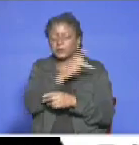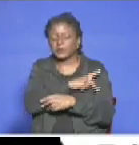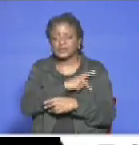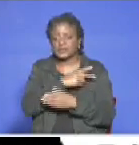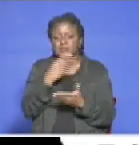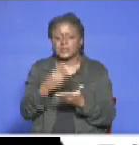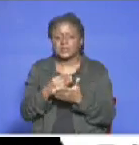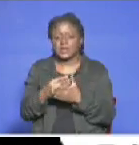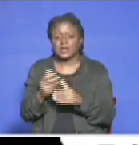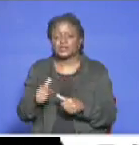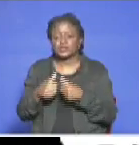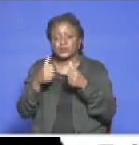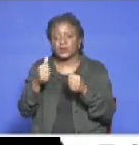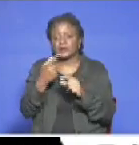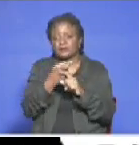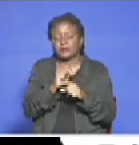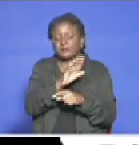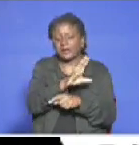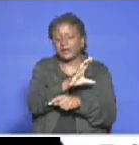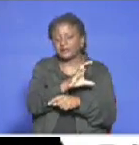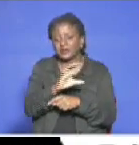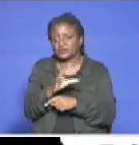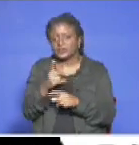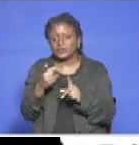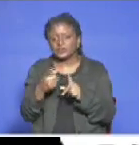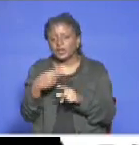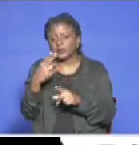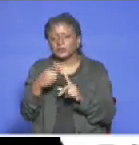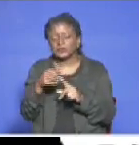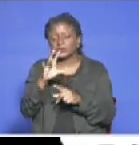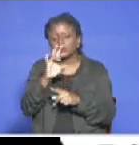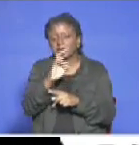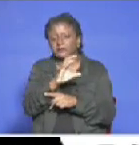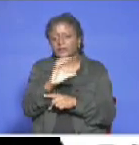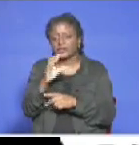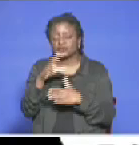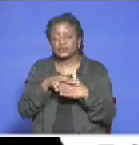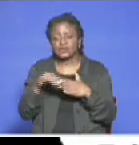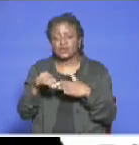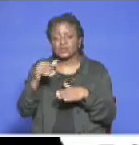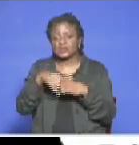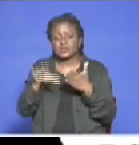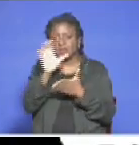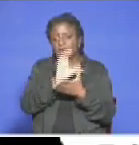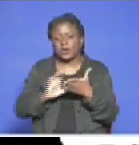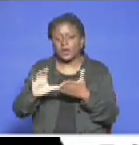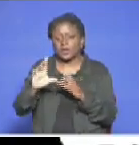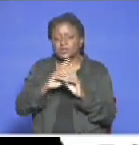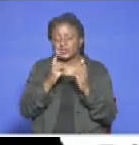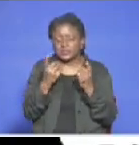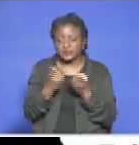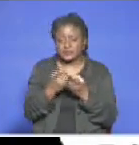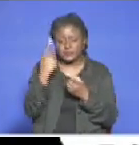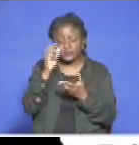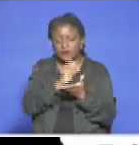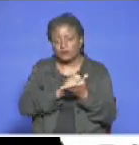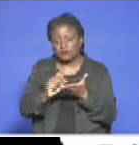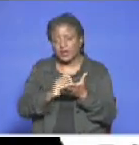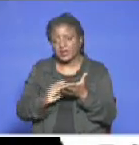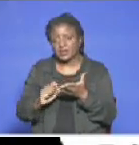award of up from $500 up to $700. In the college division, for writing your essay, you can